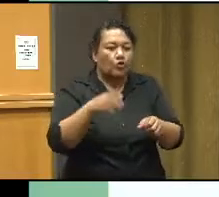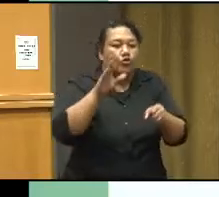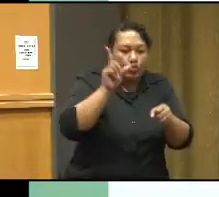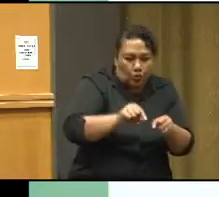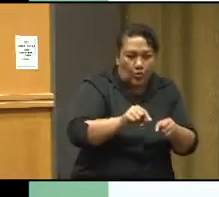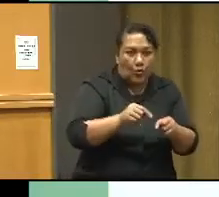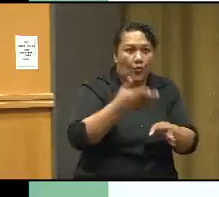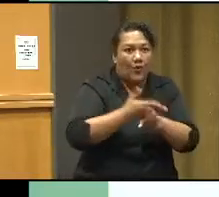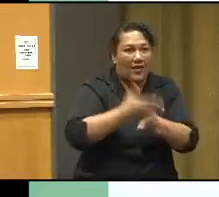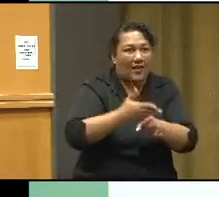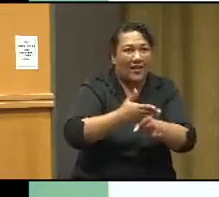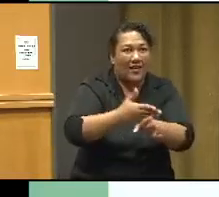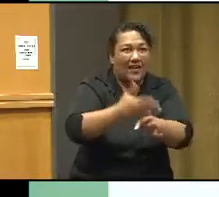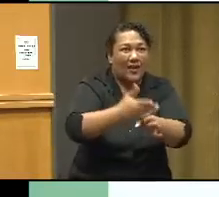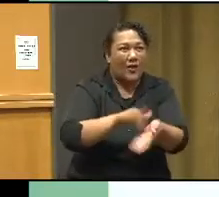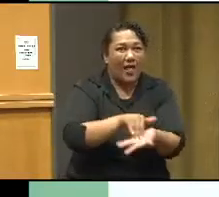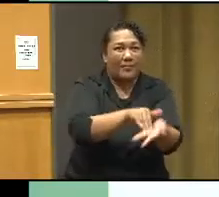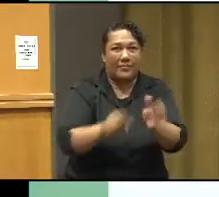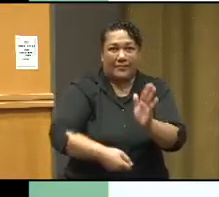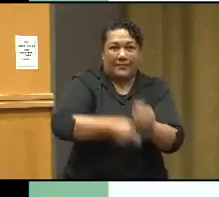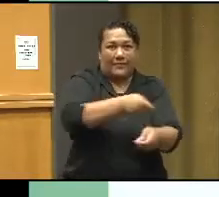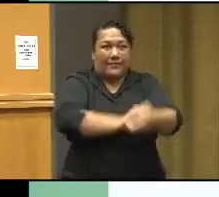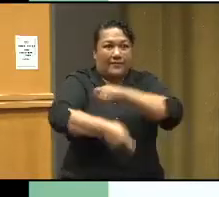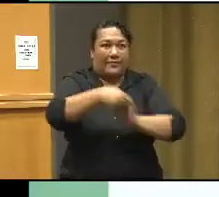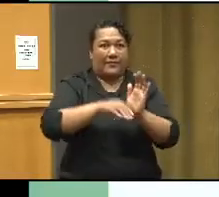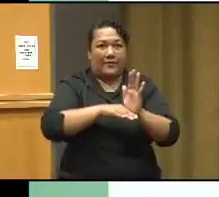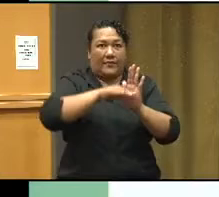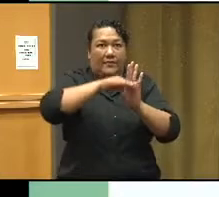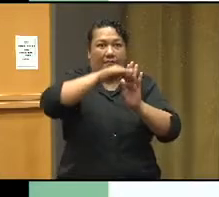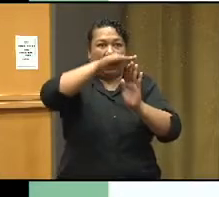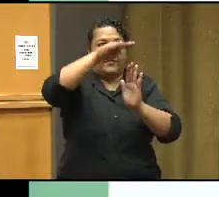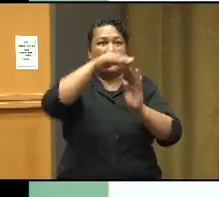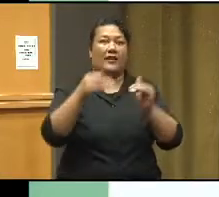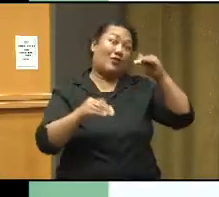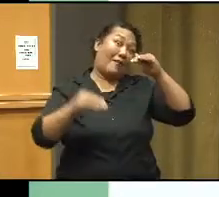actions on them. So I've used some of the sources